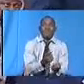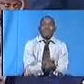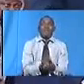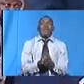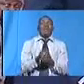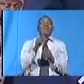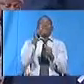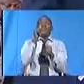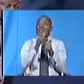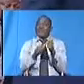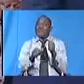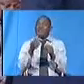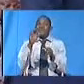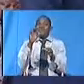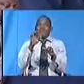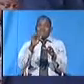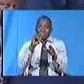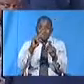including the polling agents